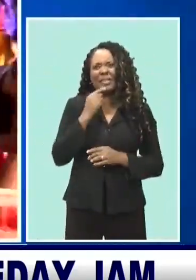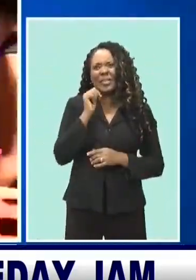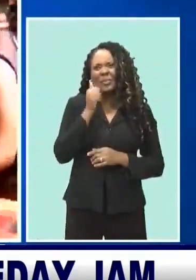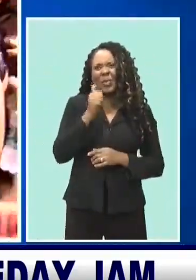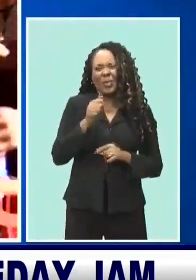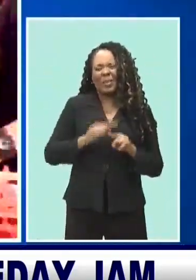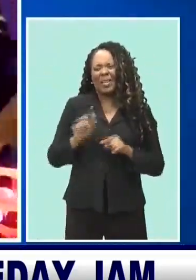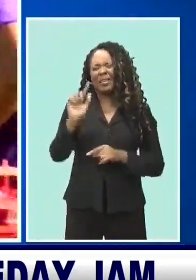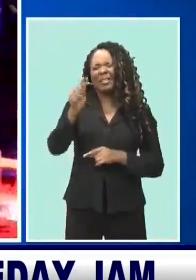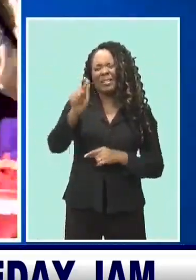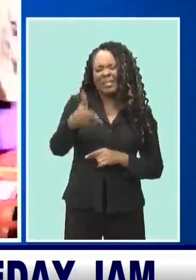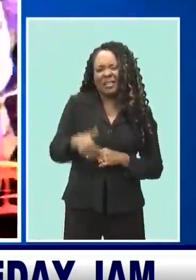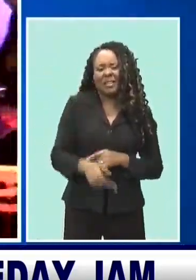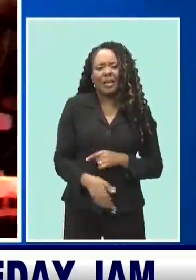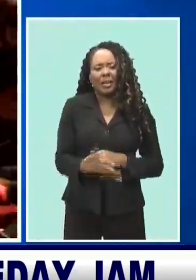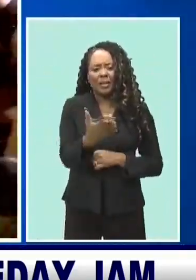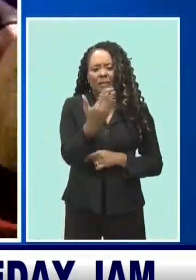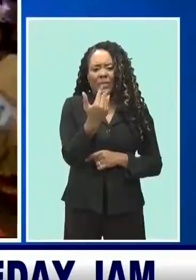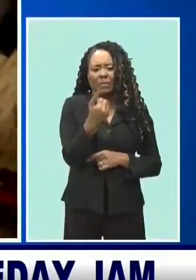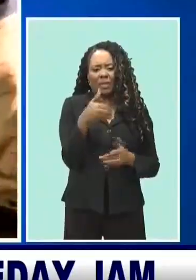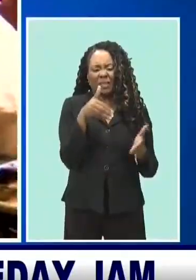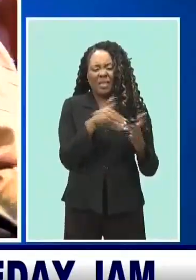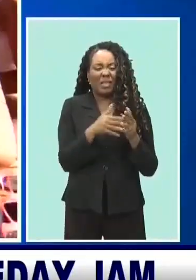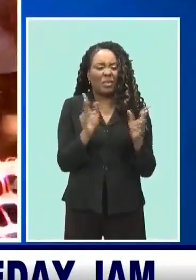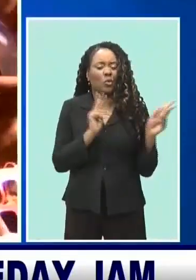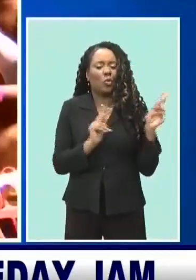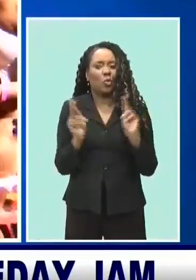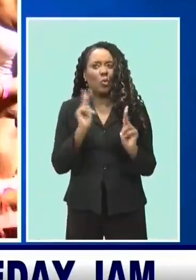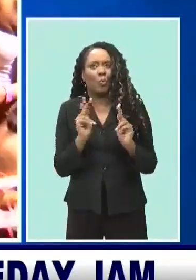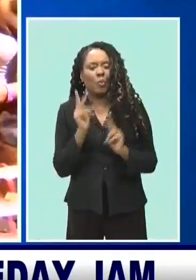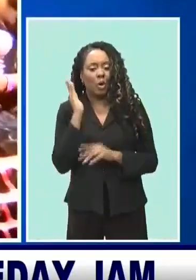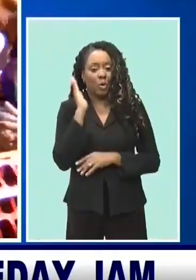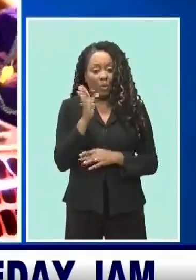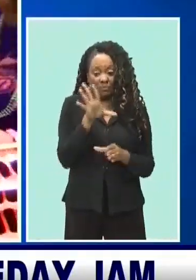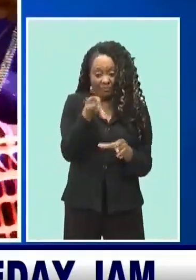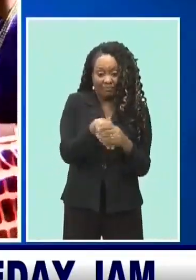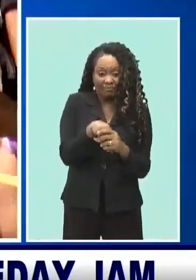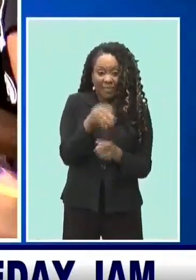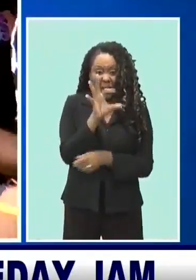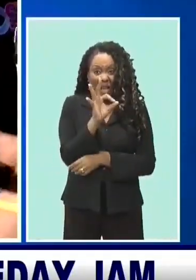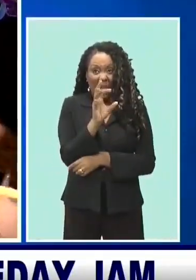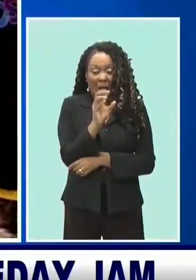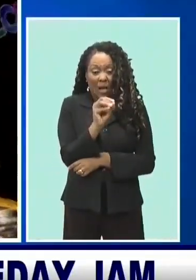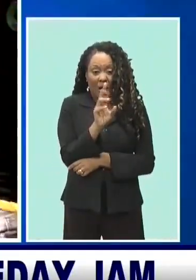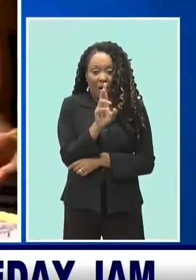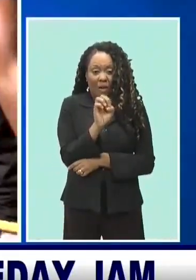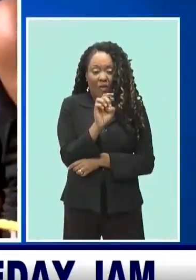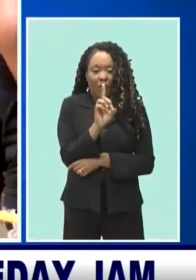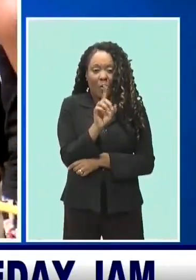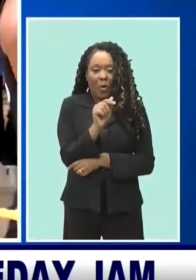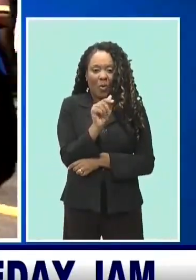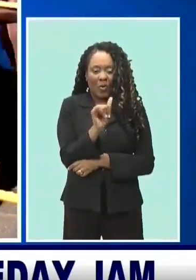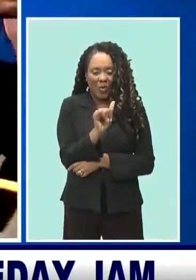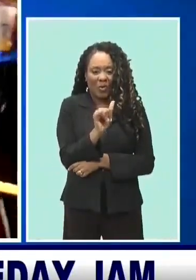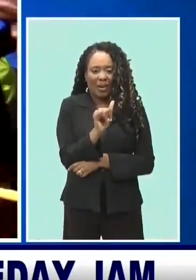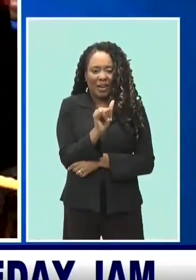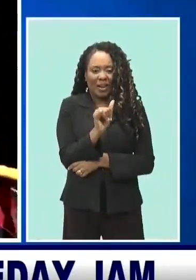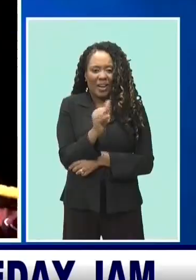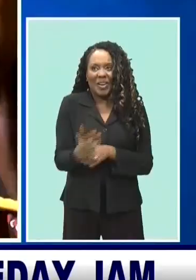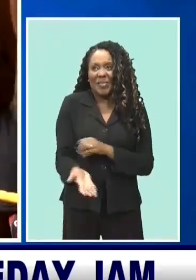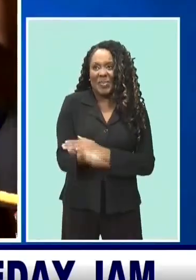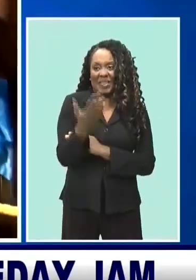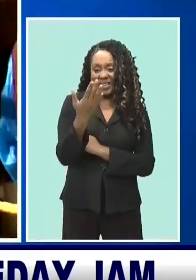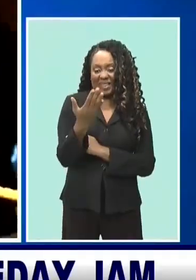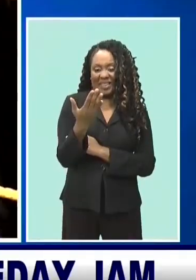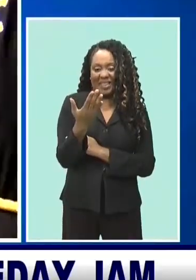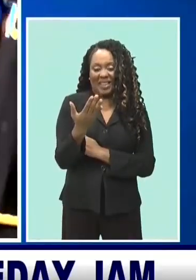really later on, 15,000 plus revelers are expected to be partying to the latest music en route to the Mighty Grinder Highway,